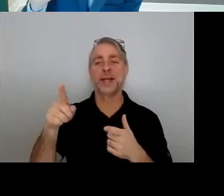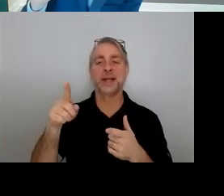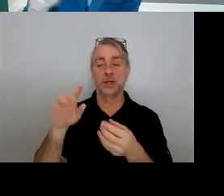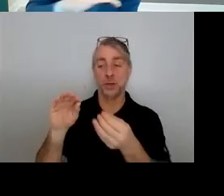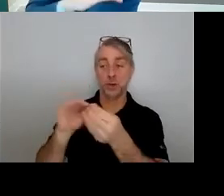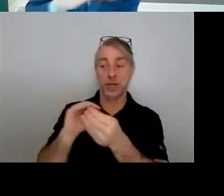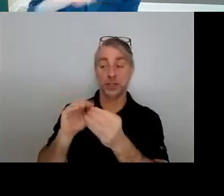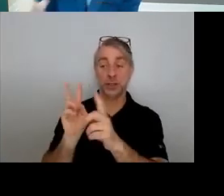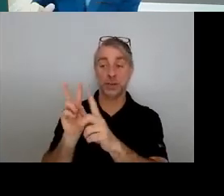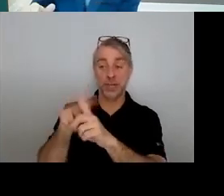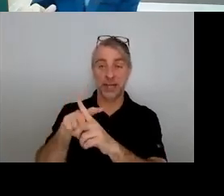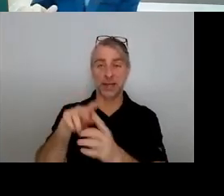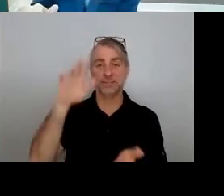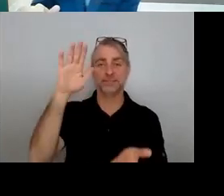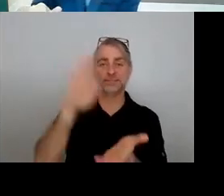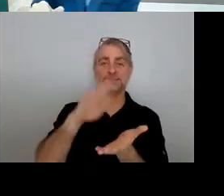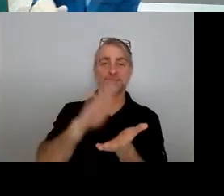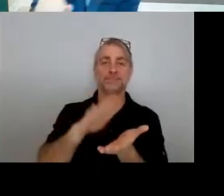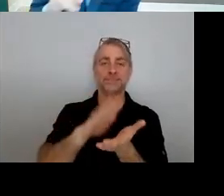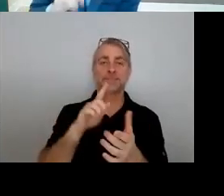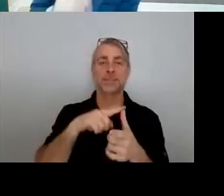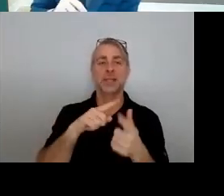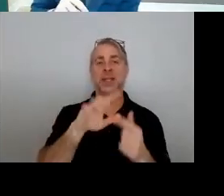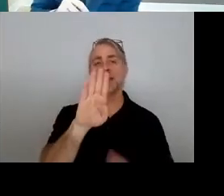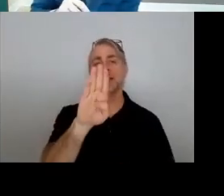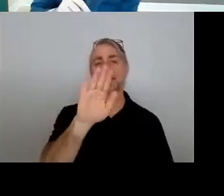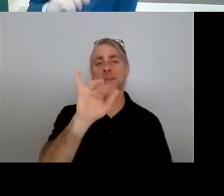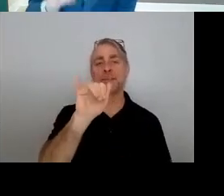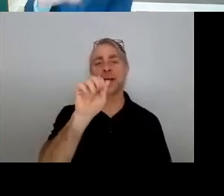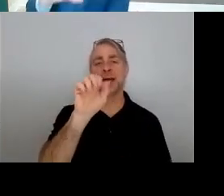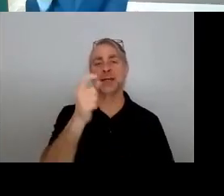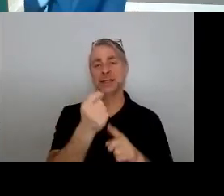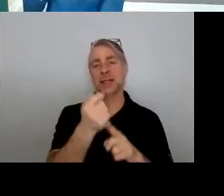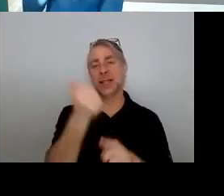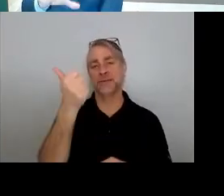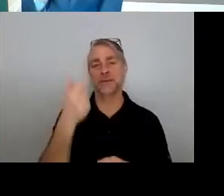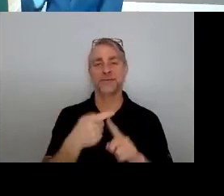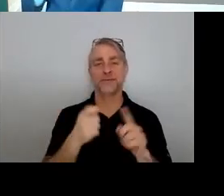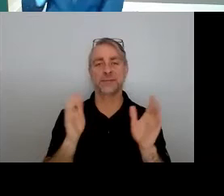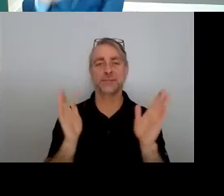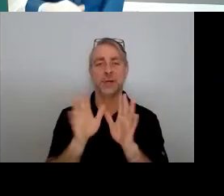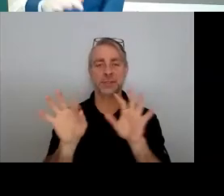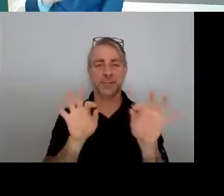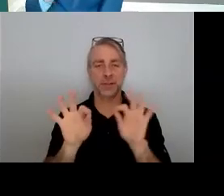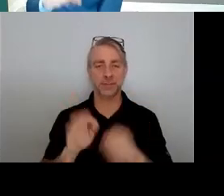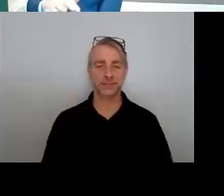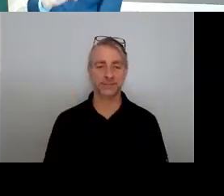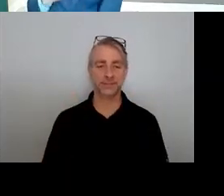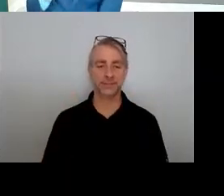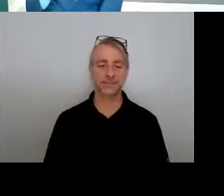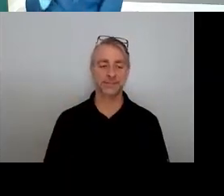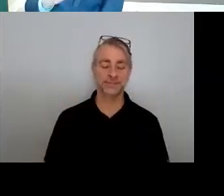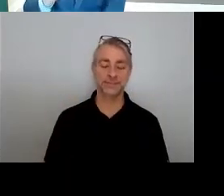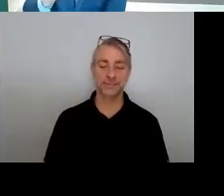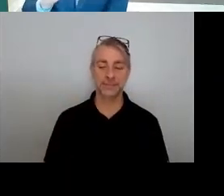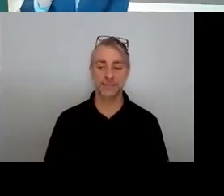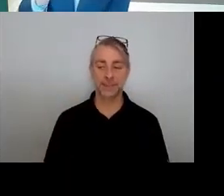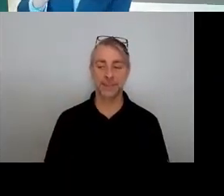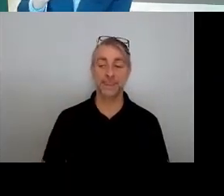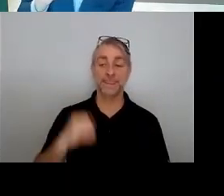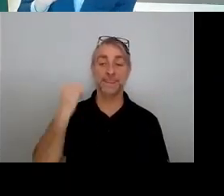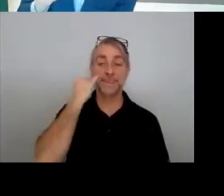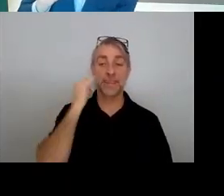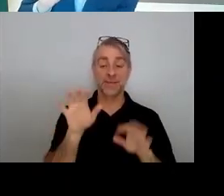enough so that the bias is eliminated in small samples. Now, for samples that are larger than 50